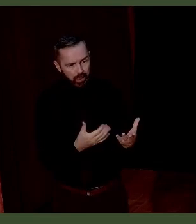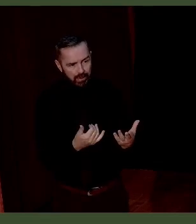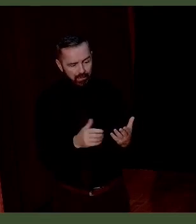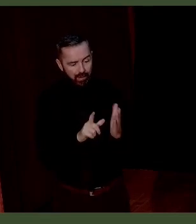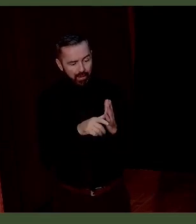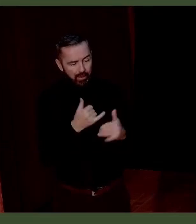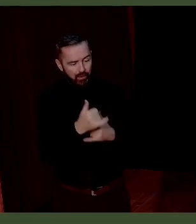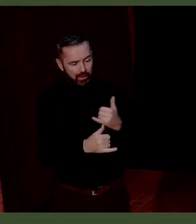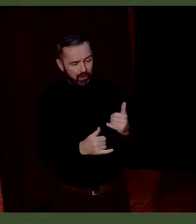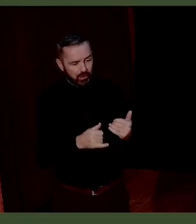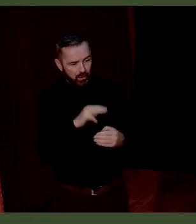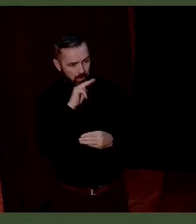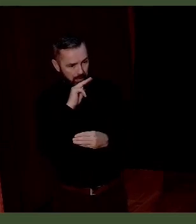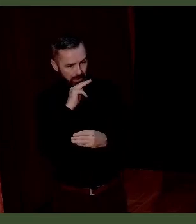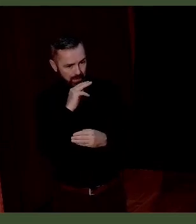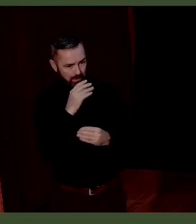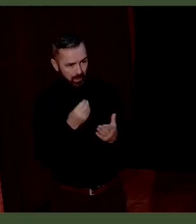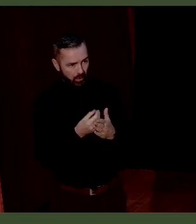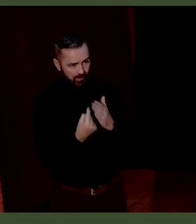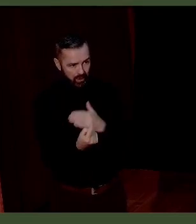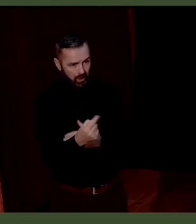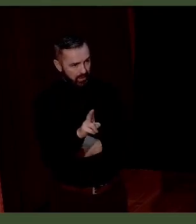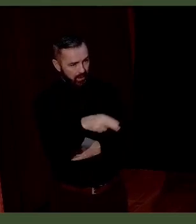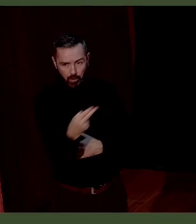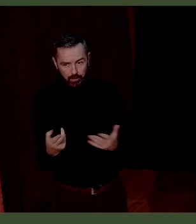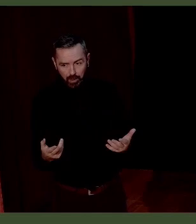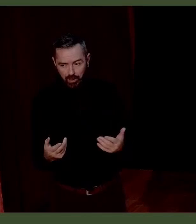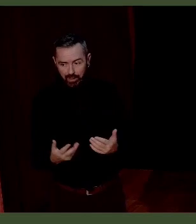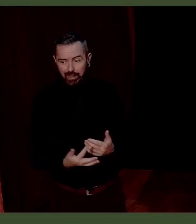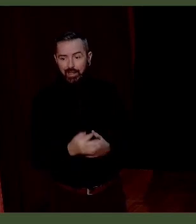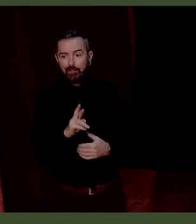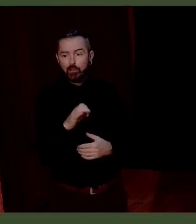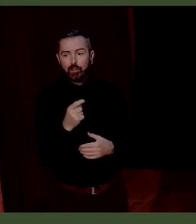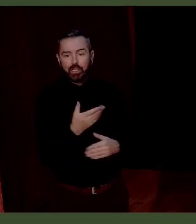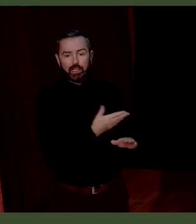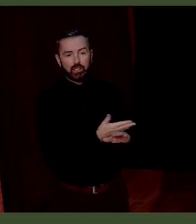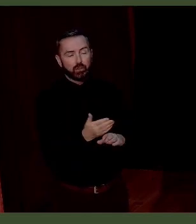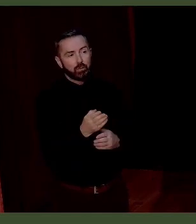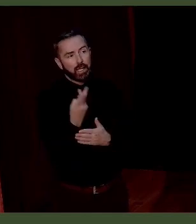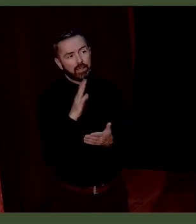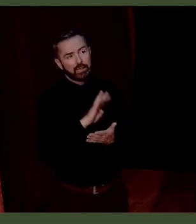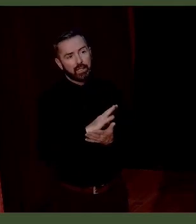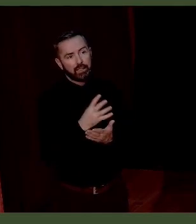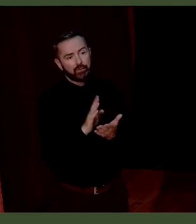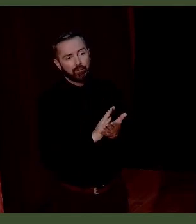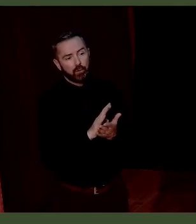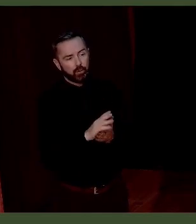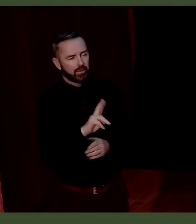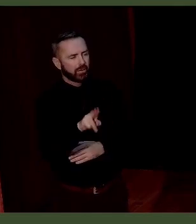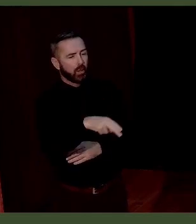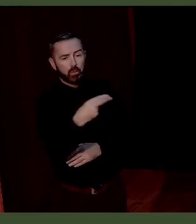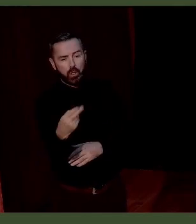the cost of independence insurmountable. And frankly, if agricultural derating had been introduced in 1914, it would have